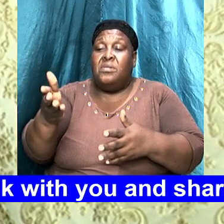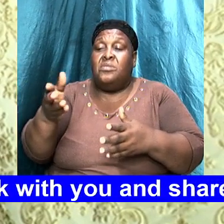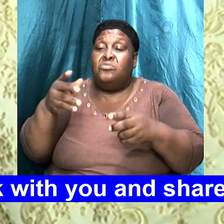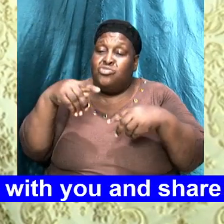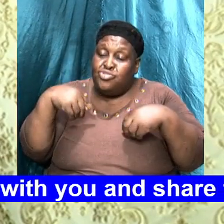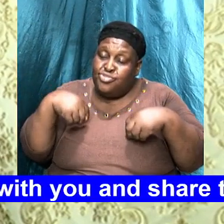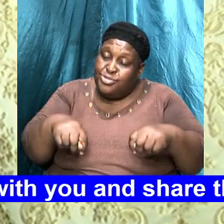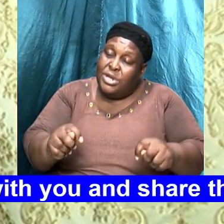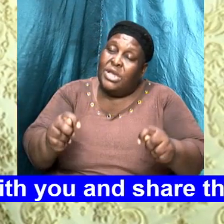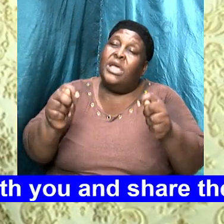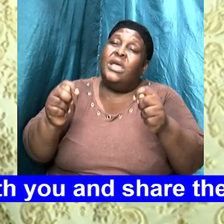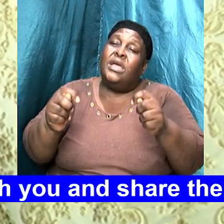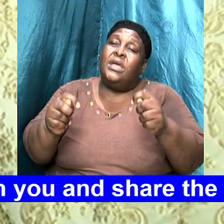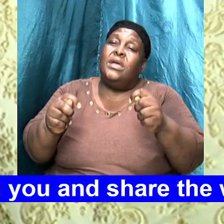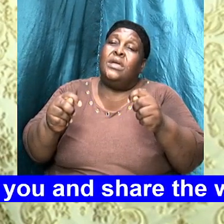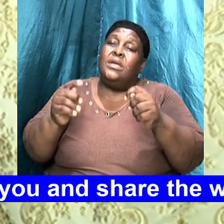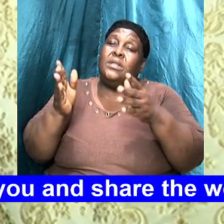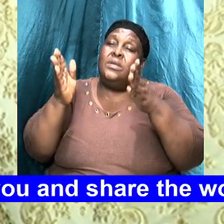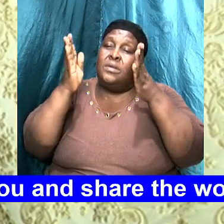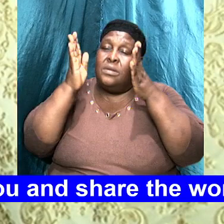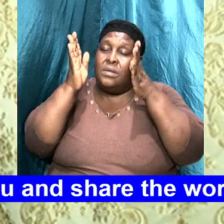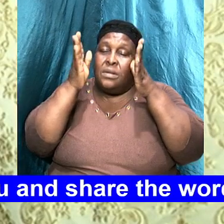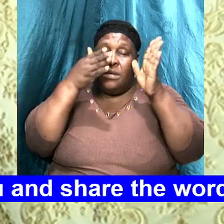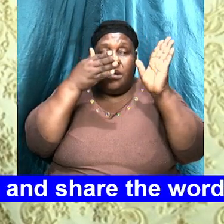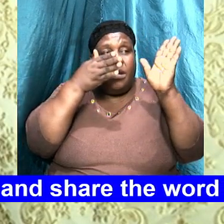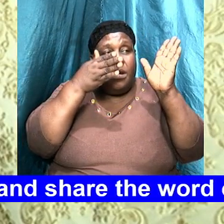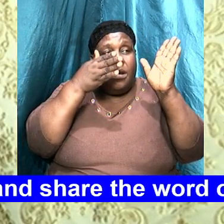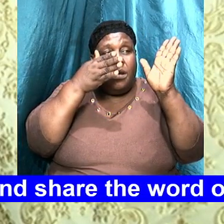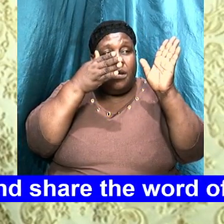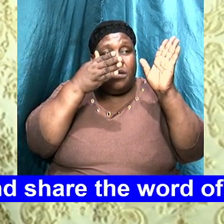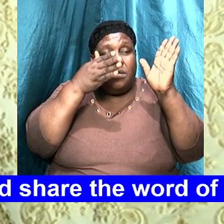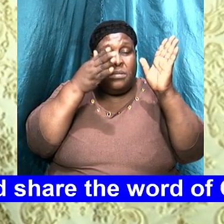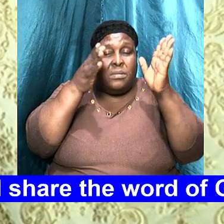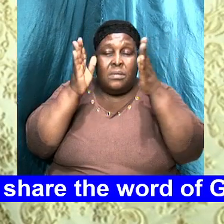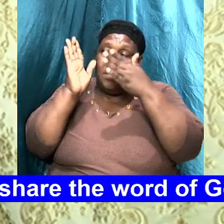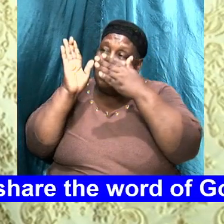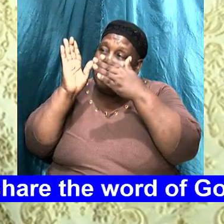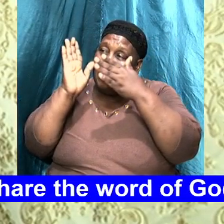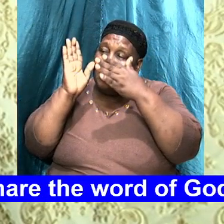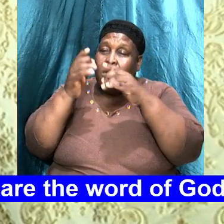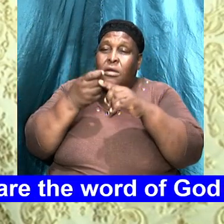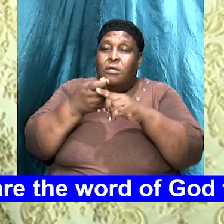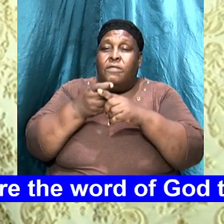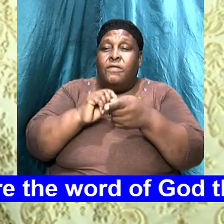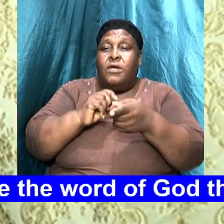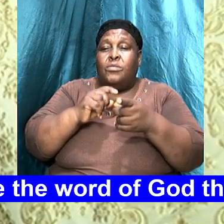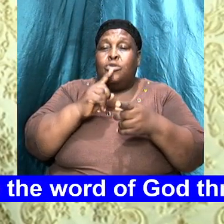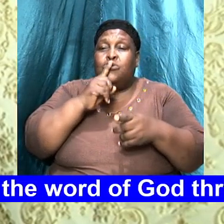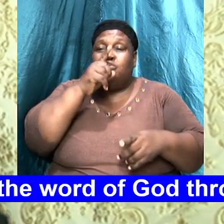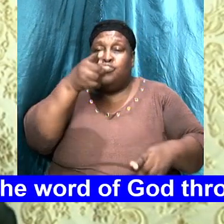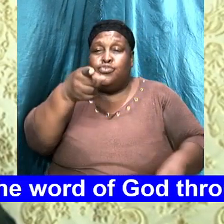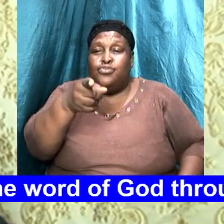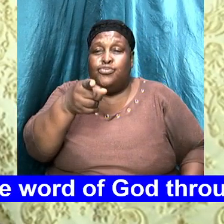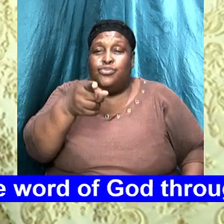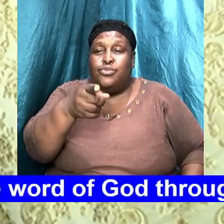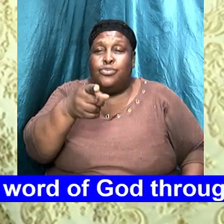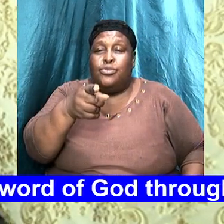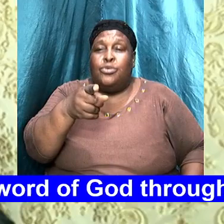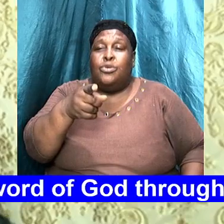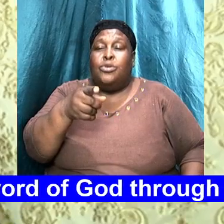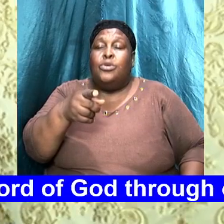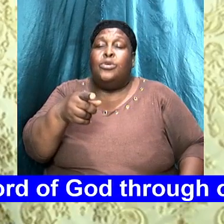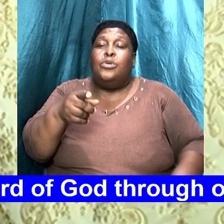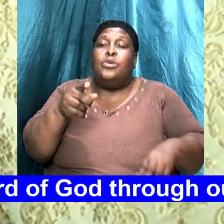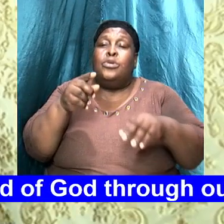to distract us we are trying to turn us from the truth but look here content